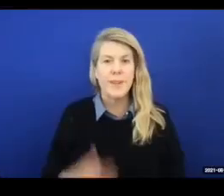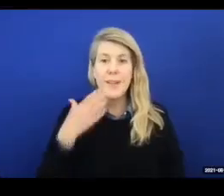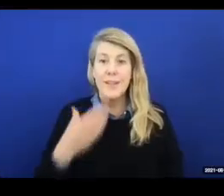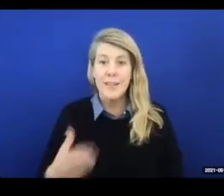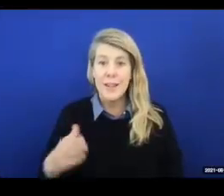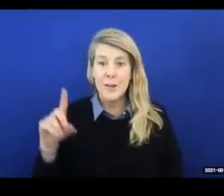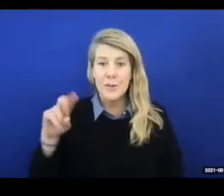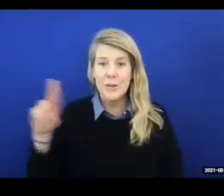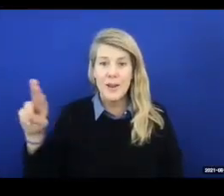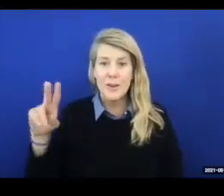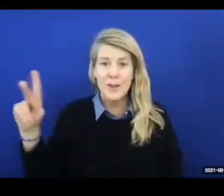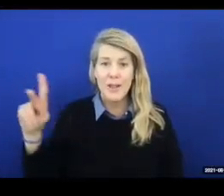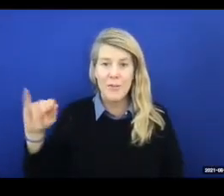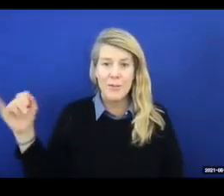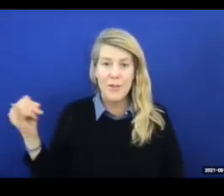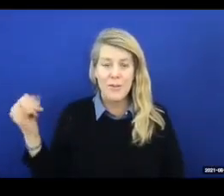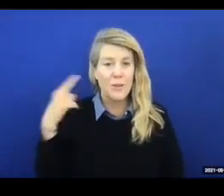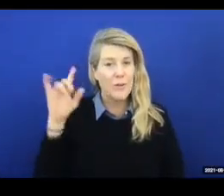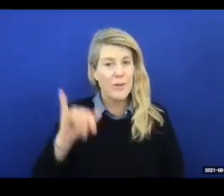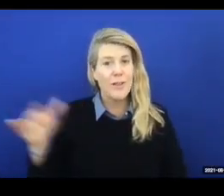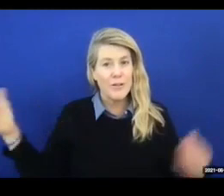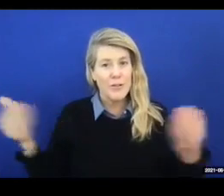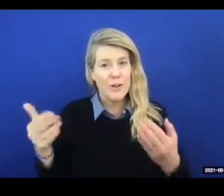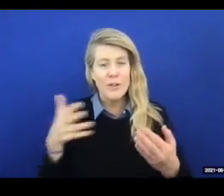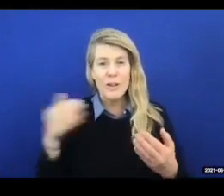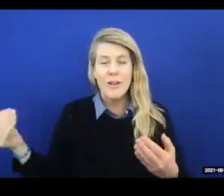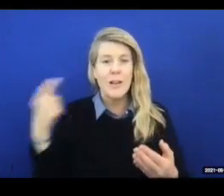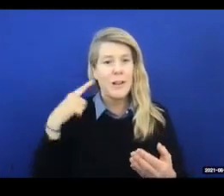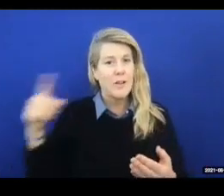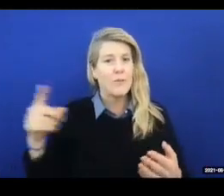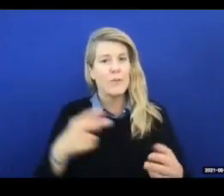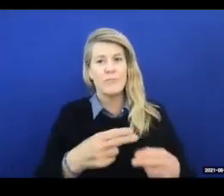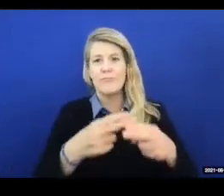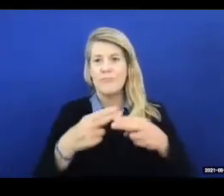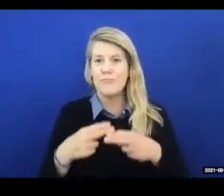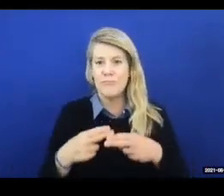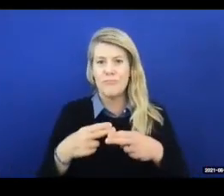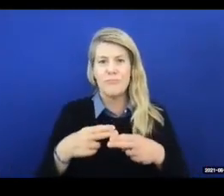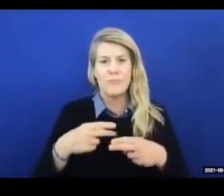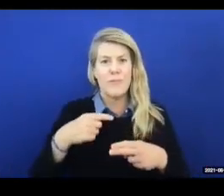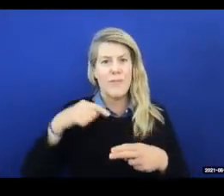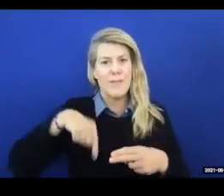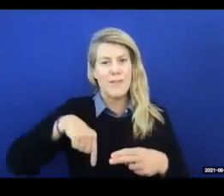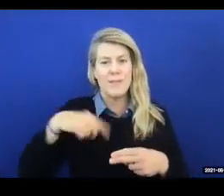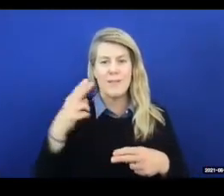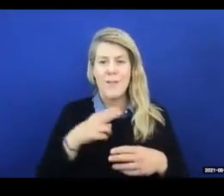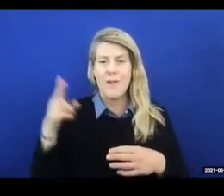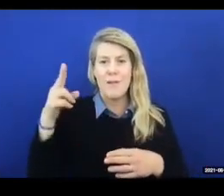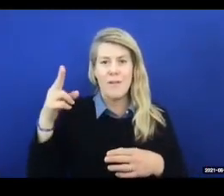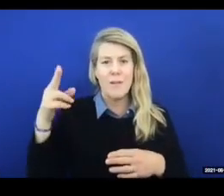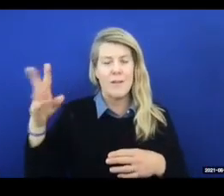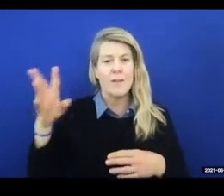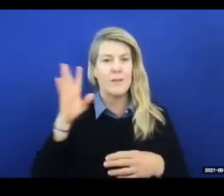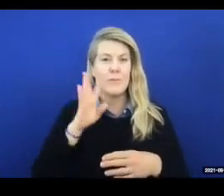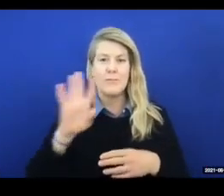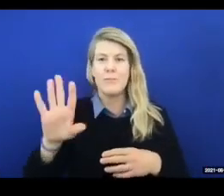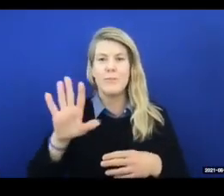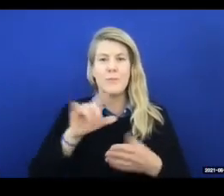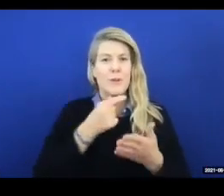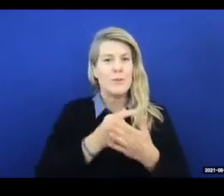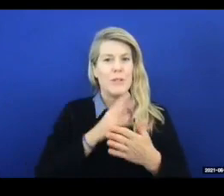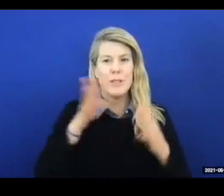Thank you, Dr. Catherine Jeffrey, for the kind introduction and for bestowing the honor for me to speak at this 91st commencement